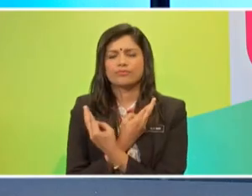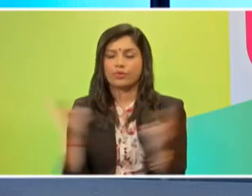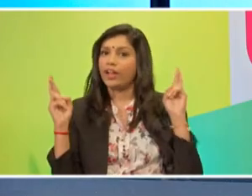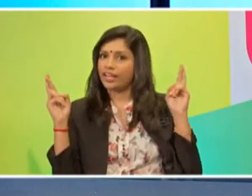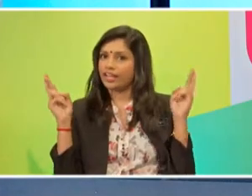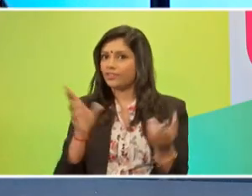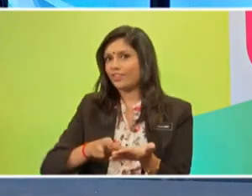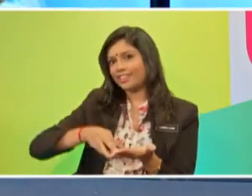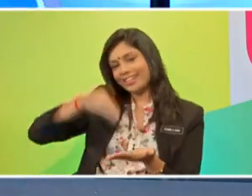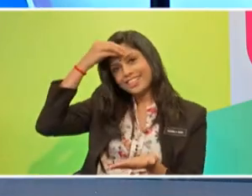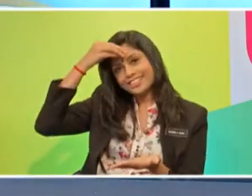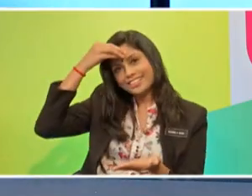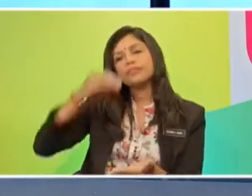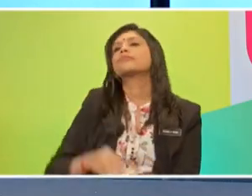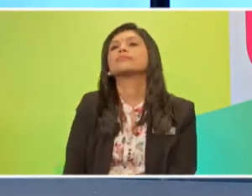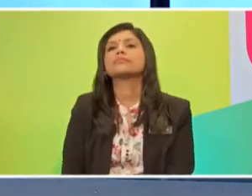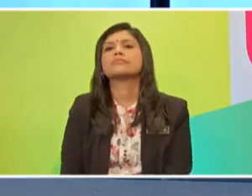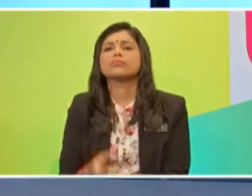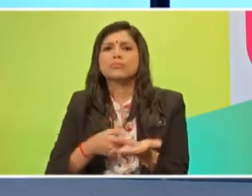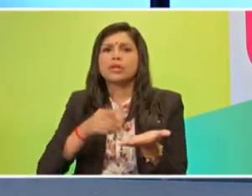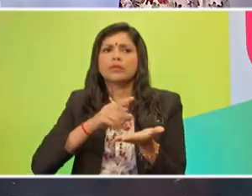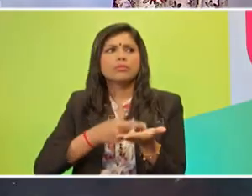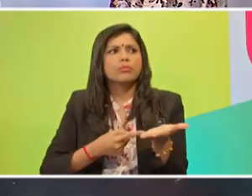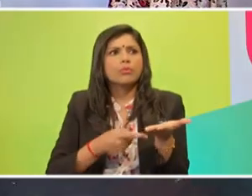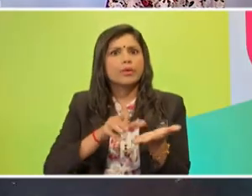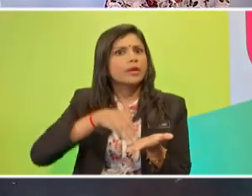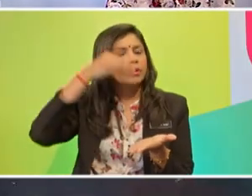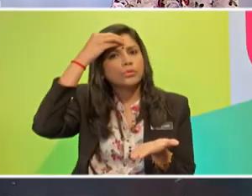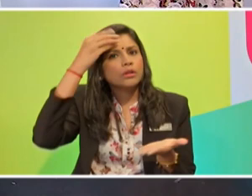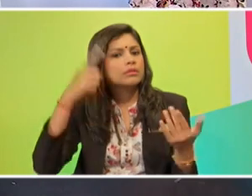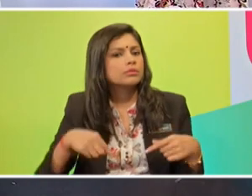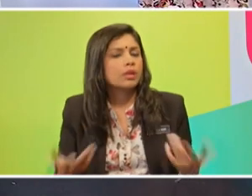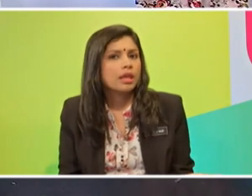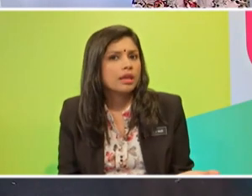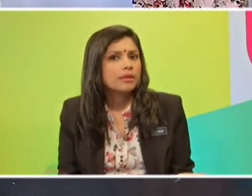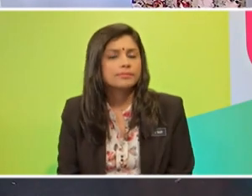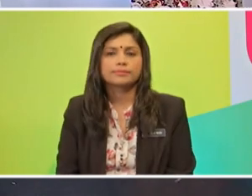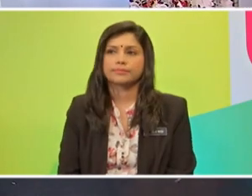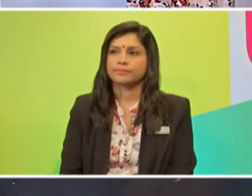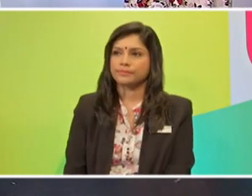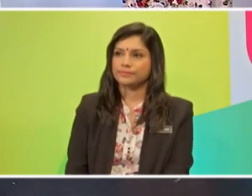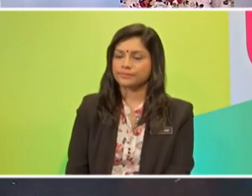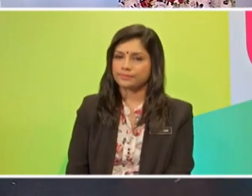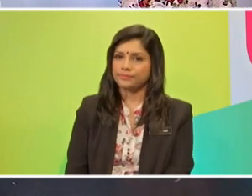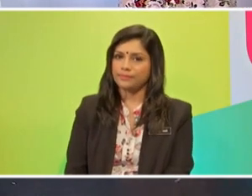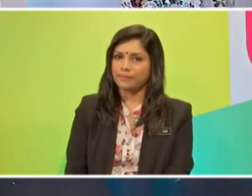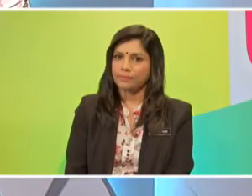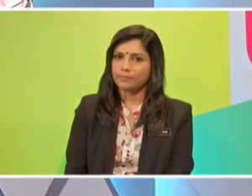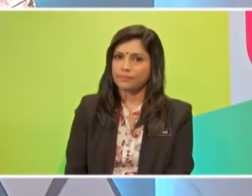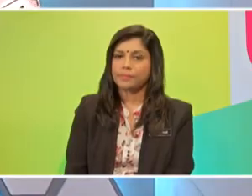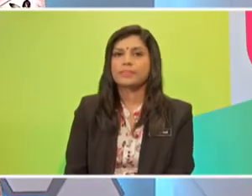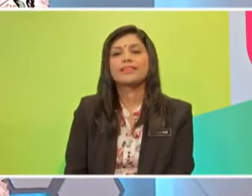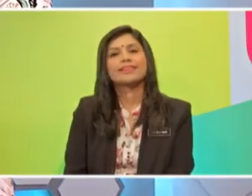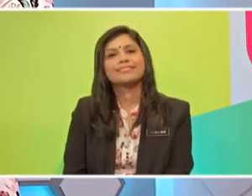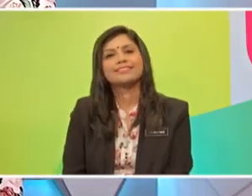today. But what are we going to learn today? Okay, today, Sean, we are going to